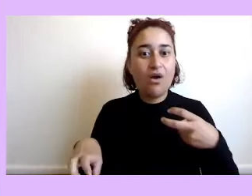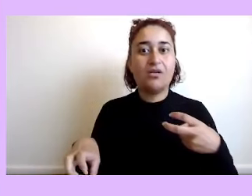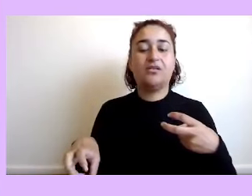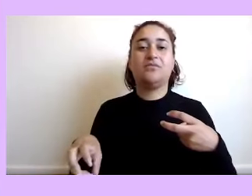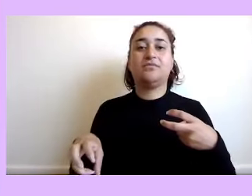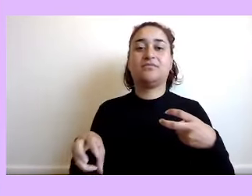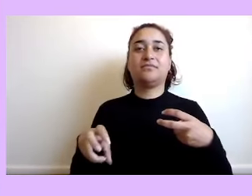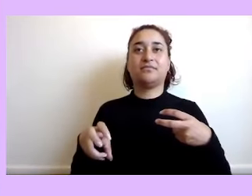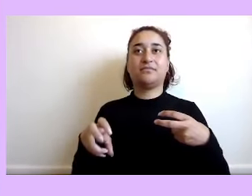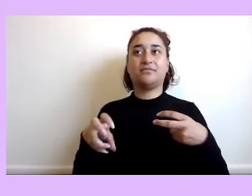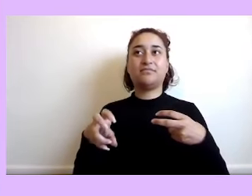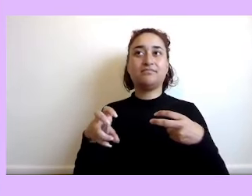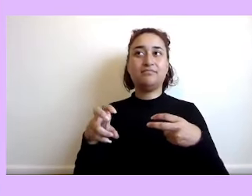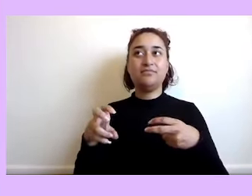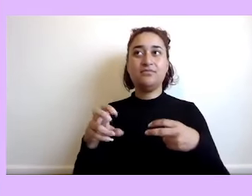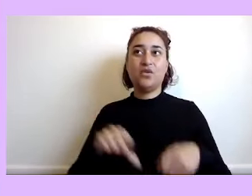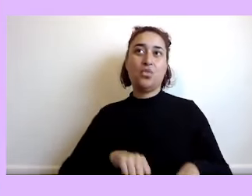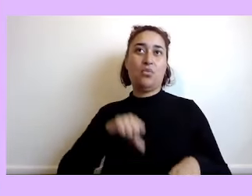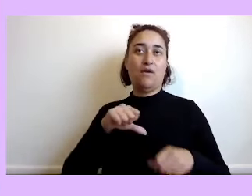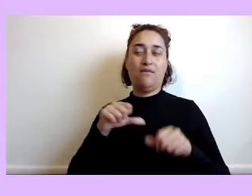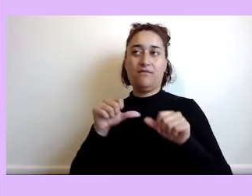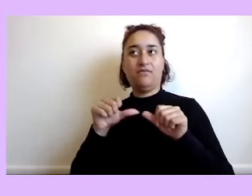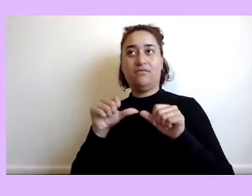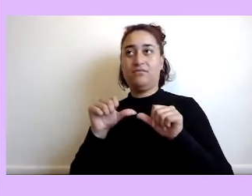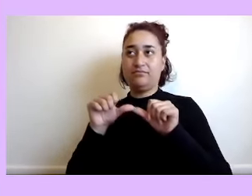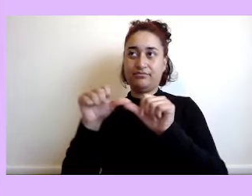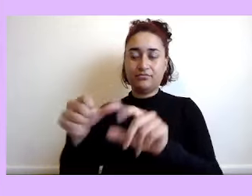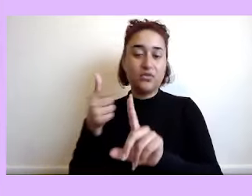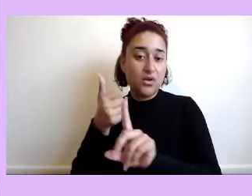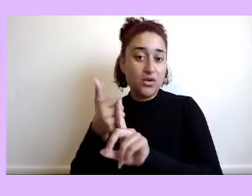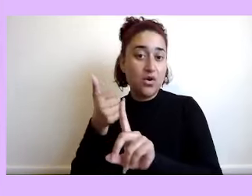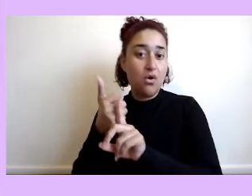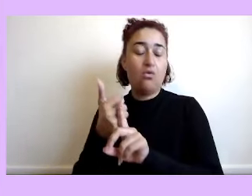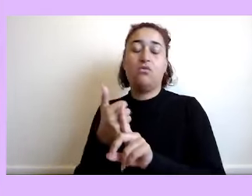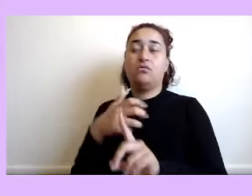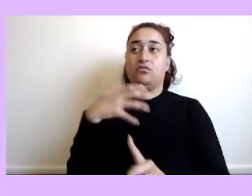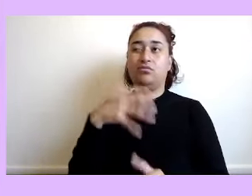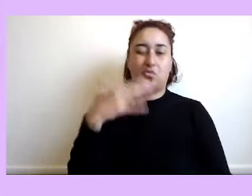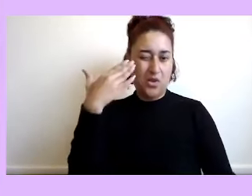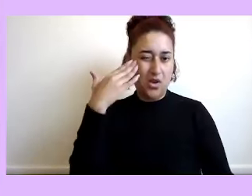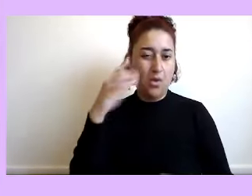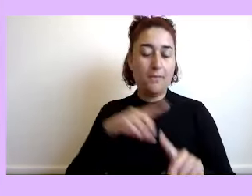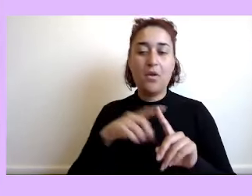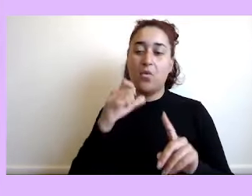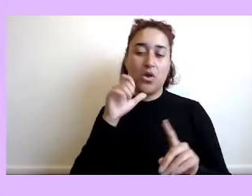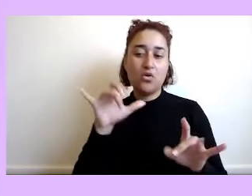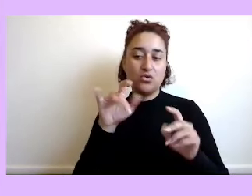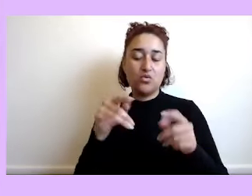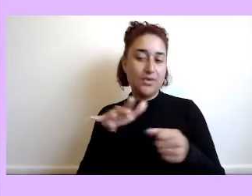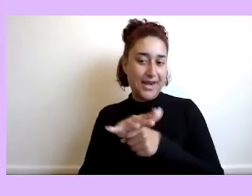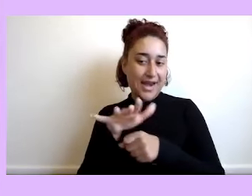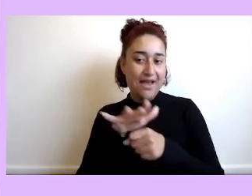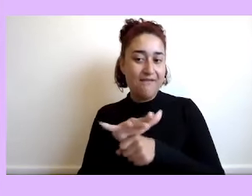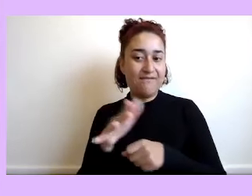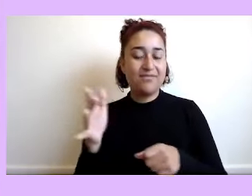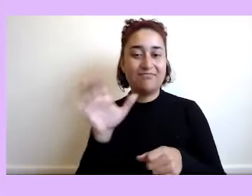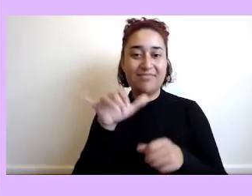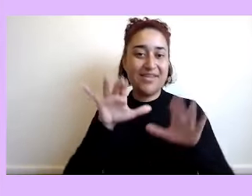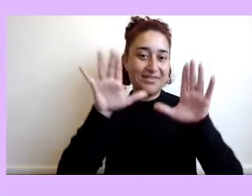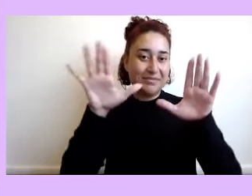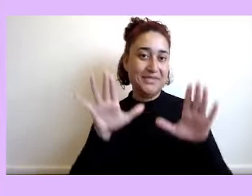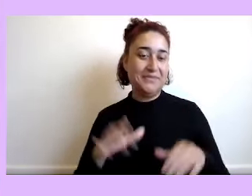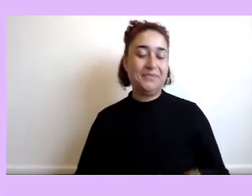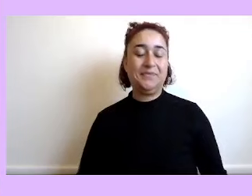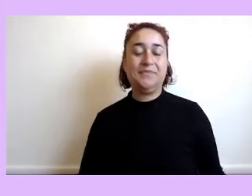own, and so we lift each other up. I mean, we know this, but man, we don't do it enough, I think. So that to me is the thing.